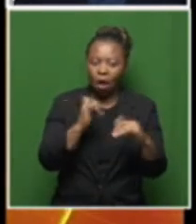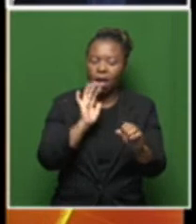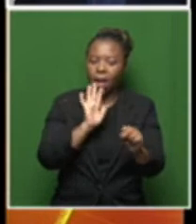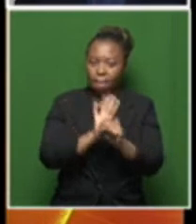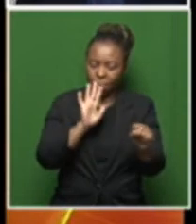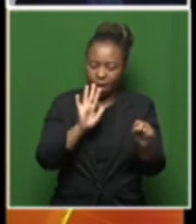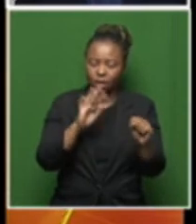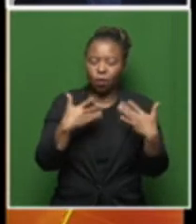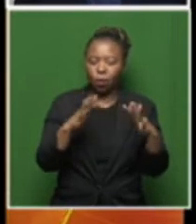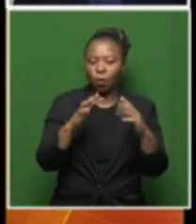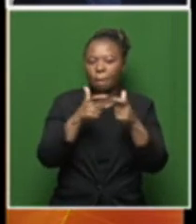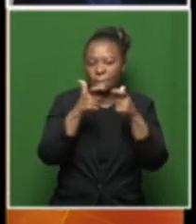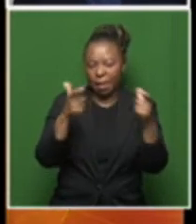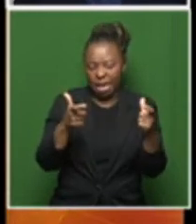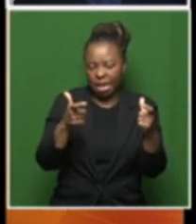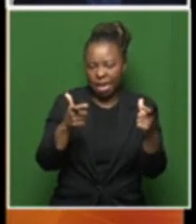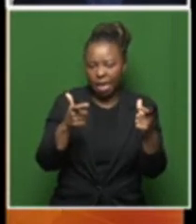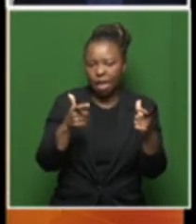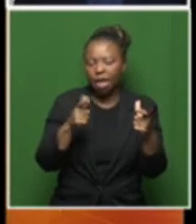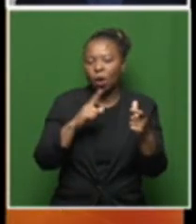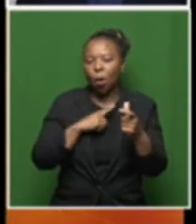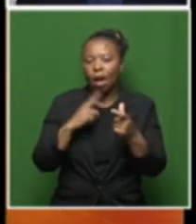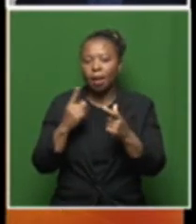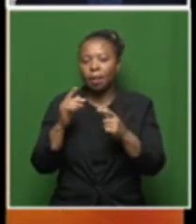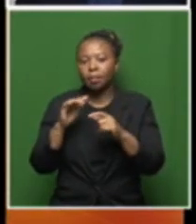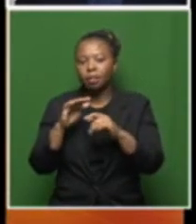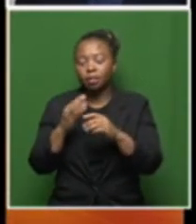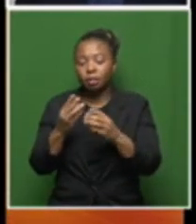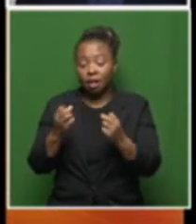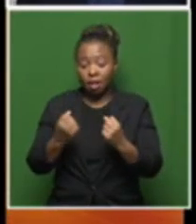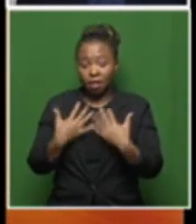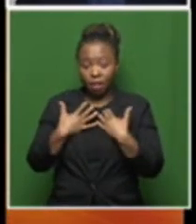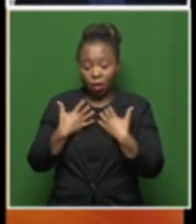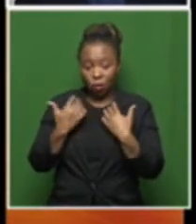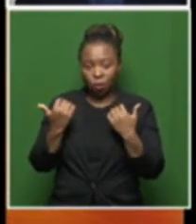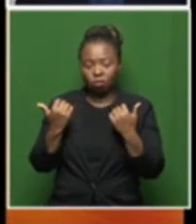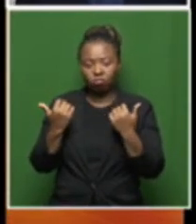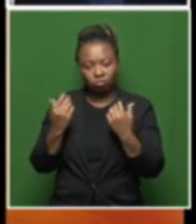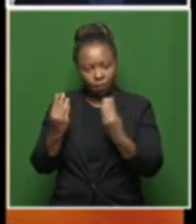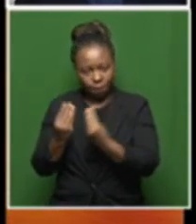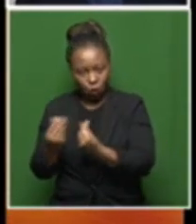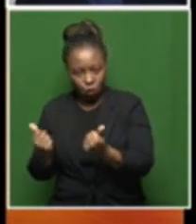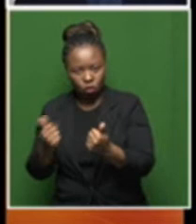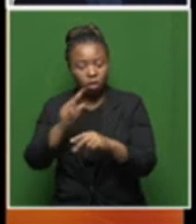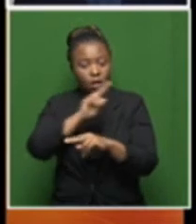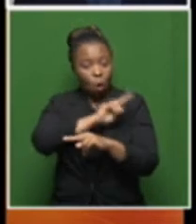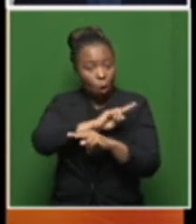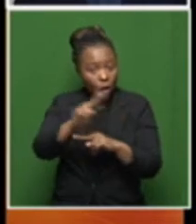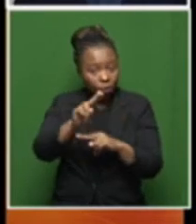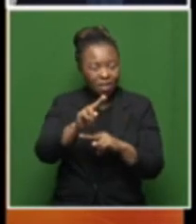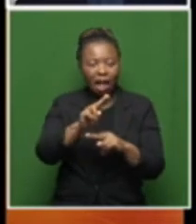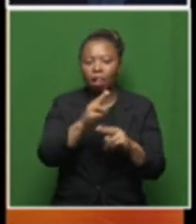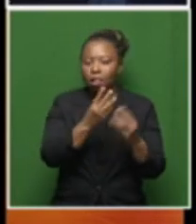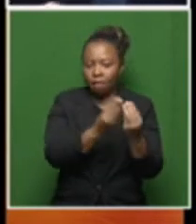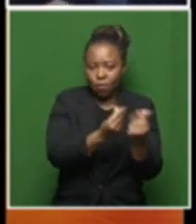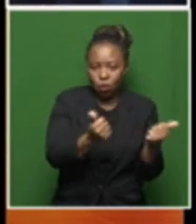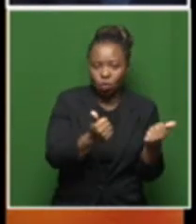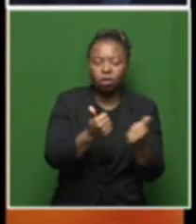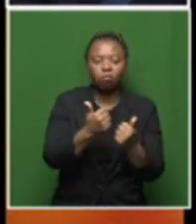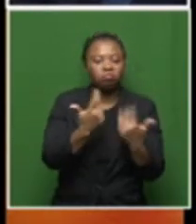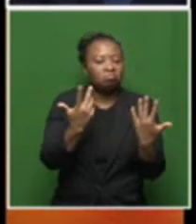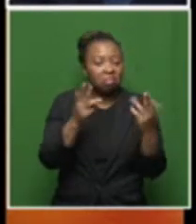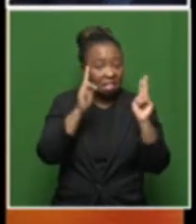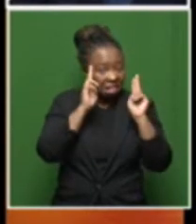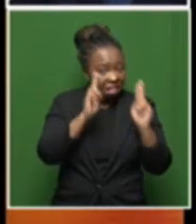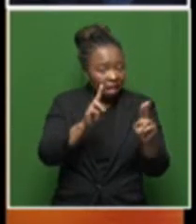impact in terms of fewer people being infected, fewer people being hospitalized, and no deaths from people that have been vaccinated so